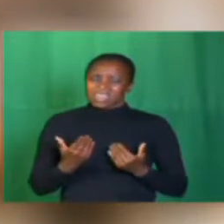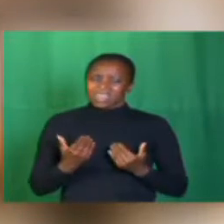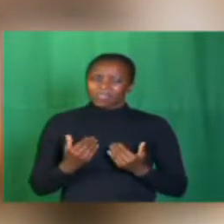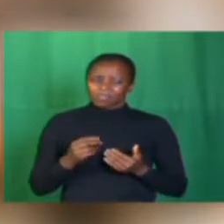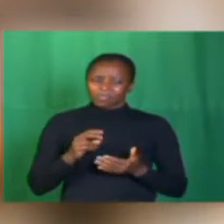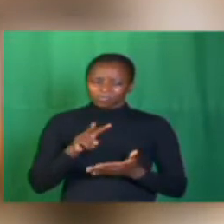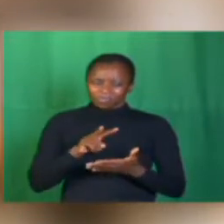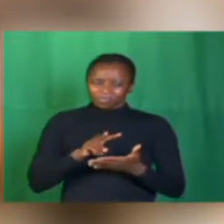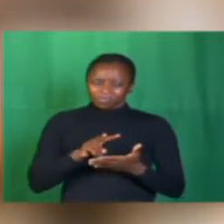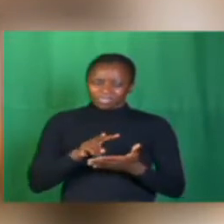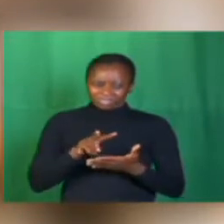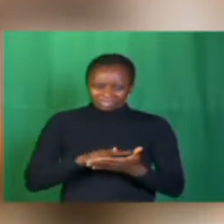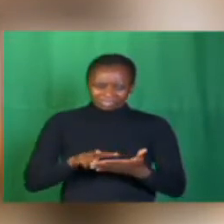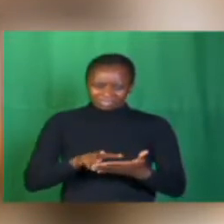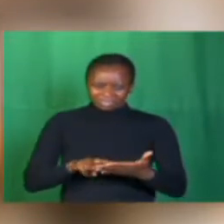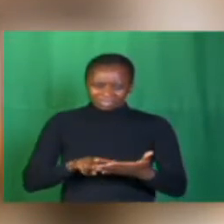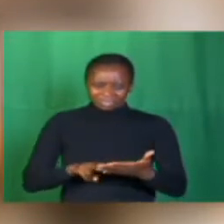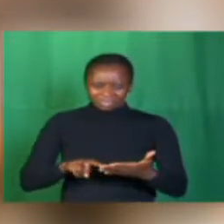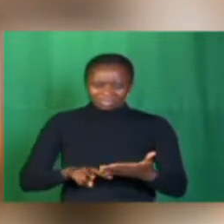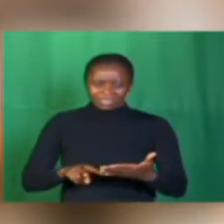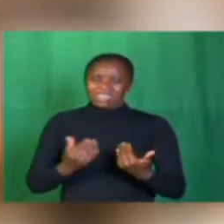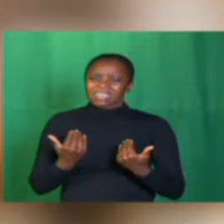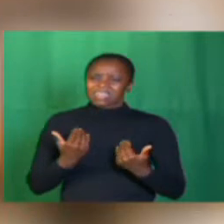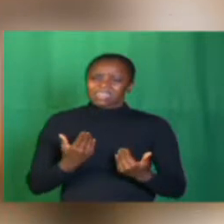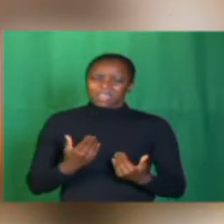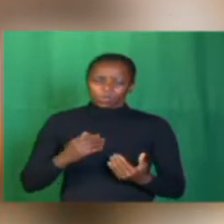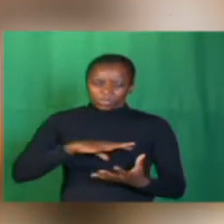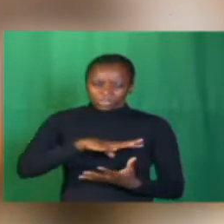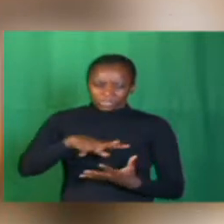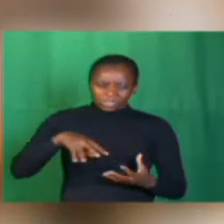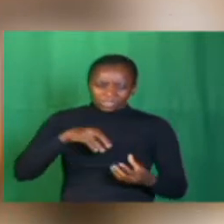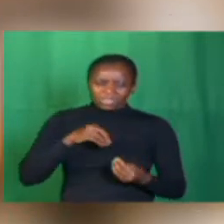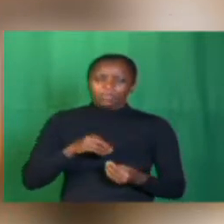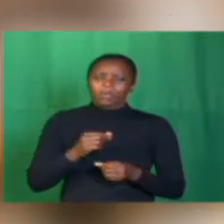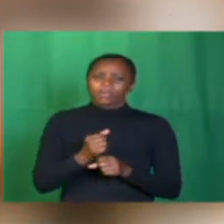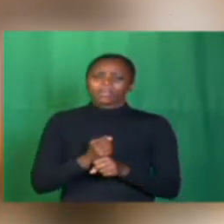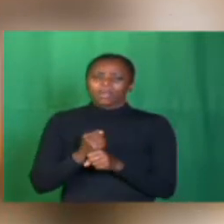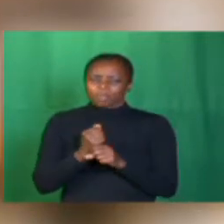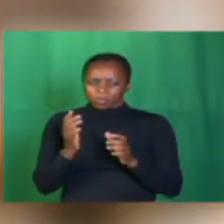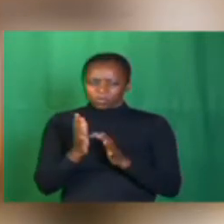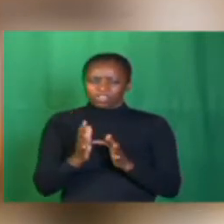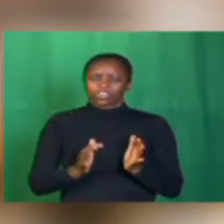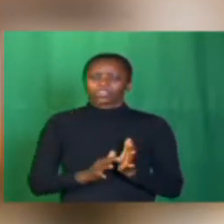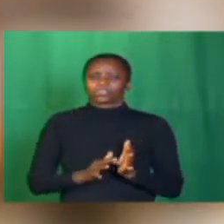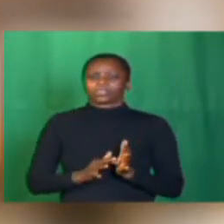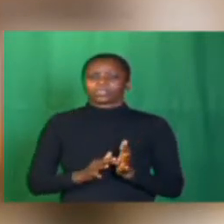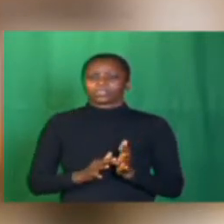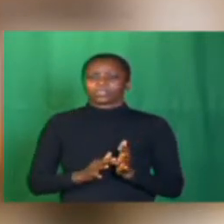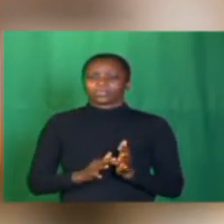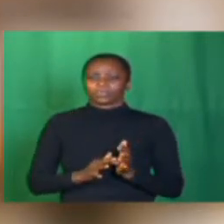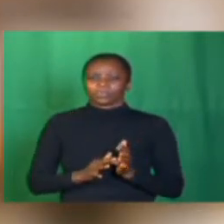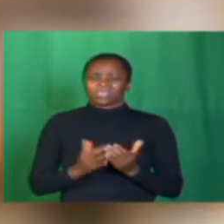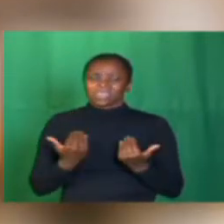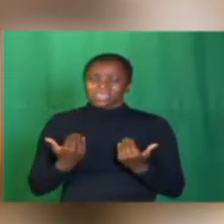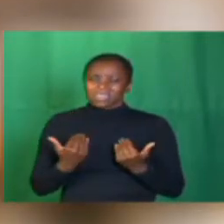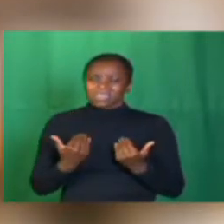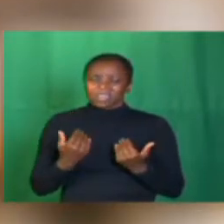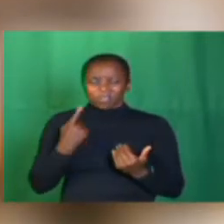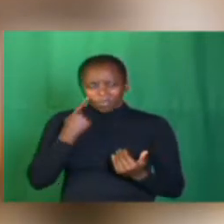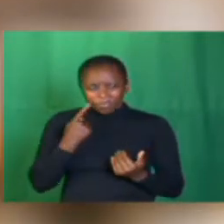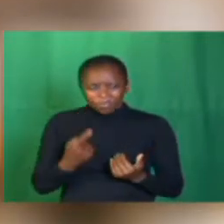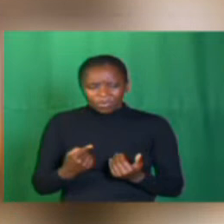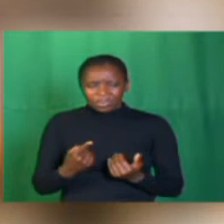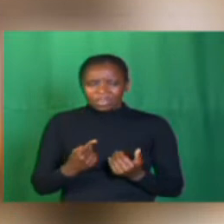what conclusion can you draw about Jesus Christ? Having studied the